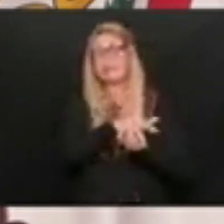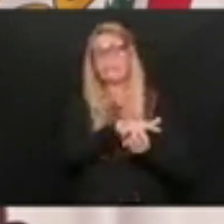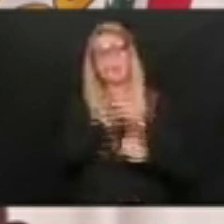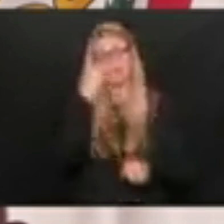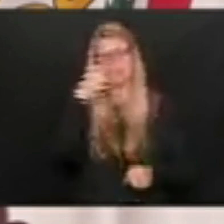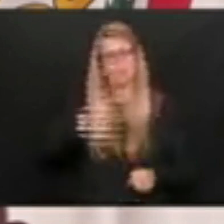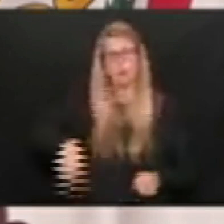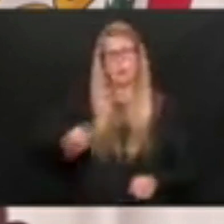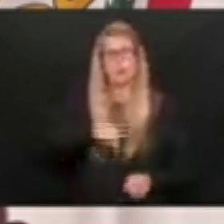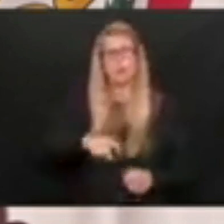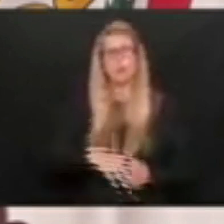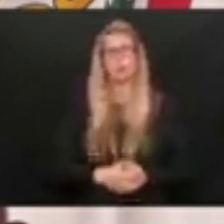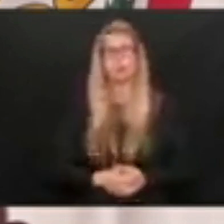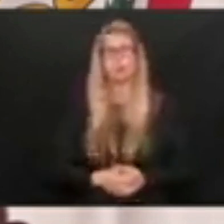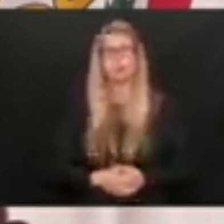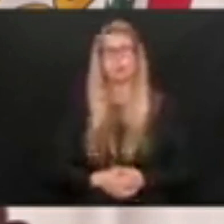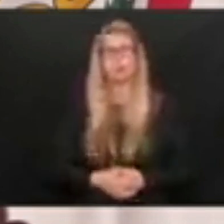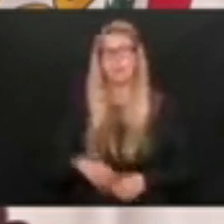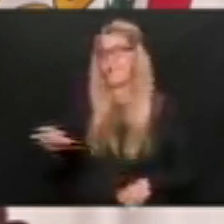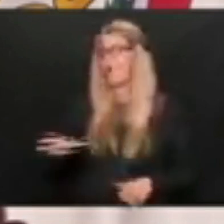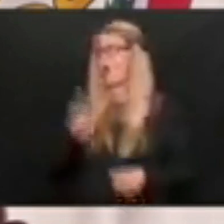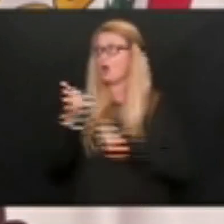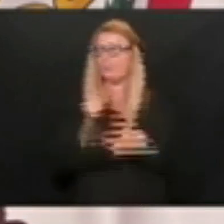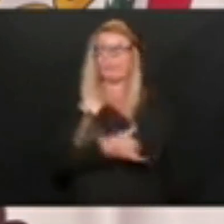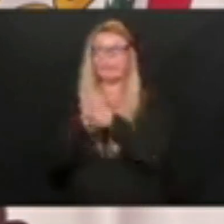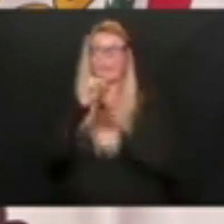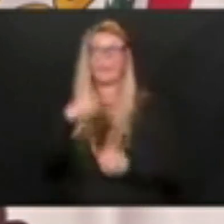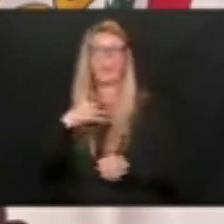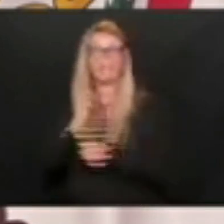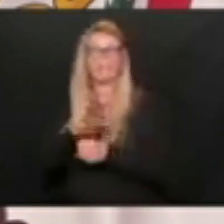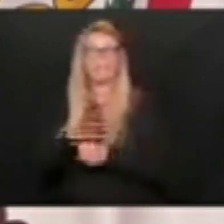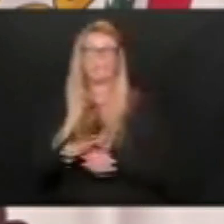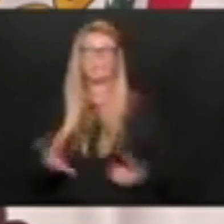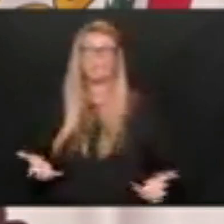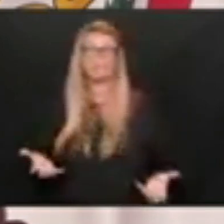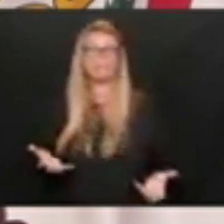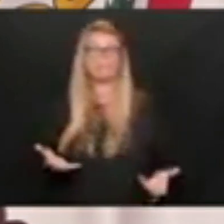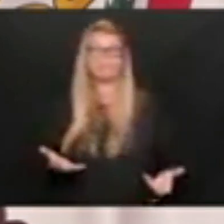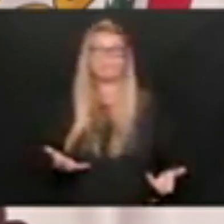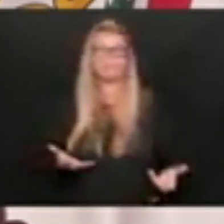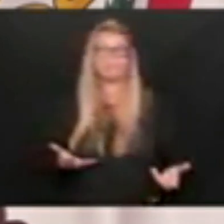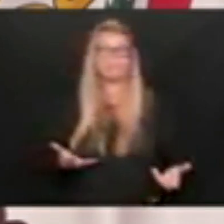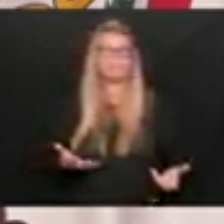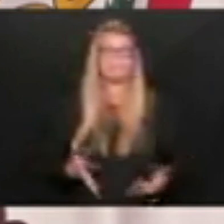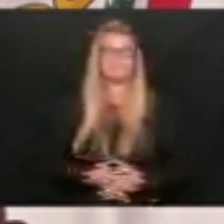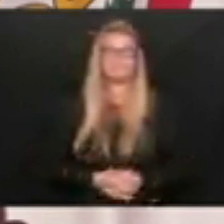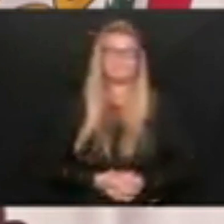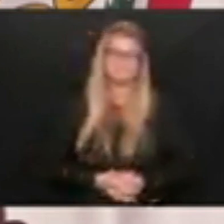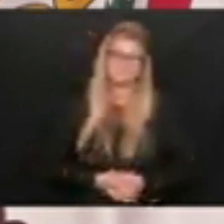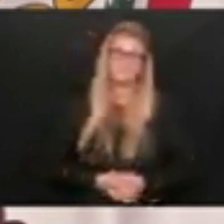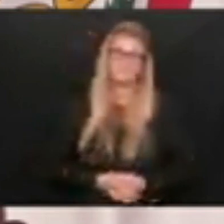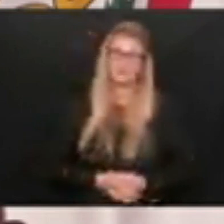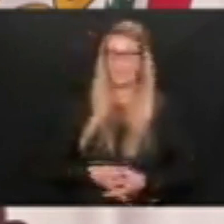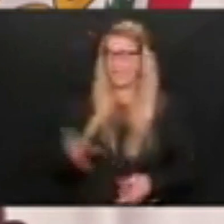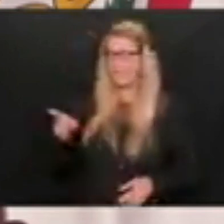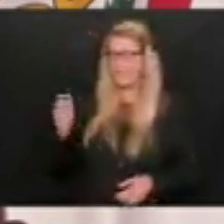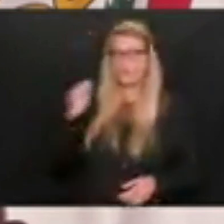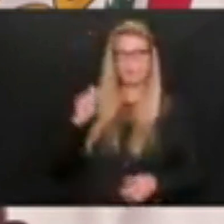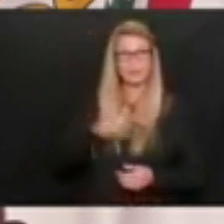give? How many of them would refuse the shots? I bet almost